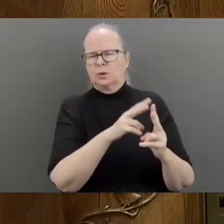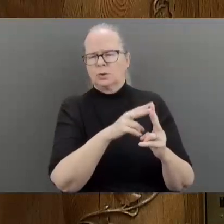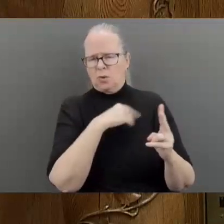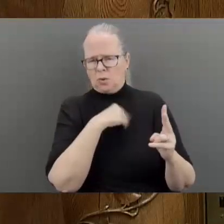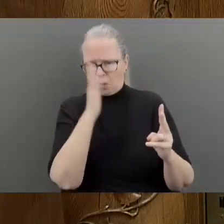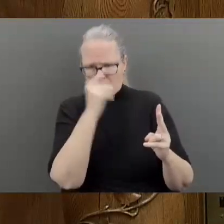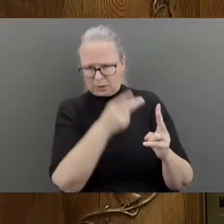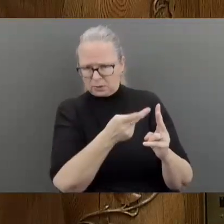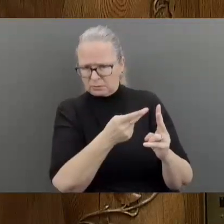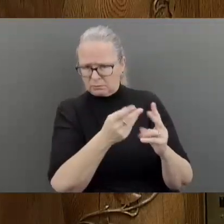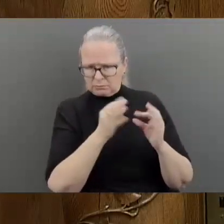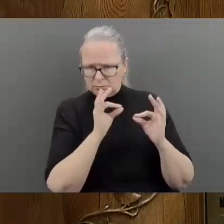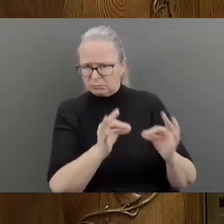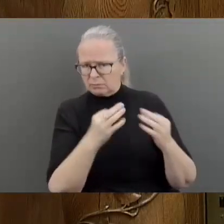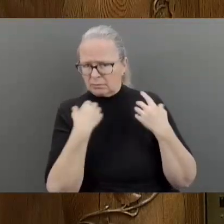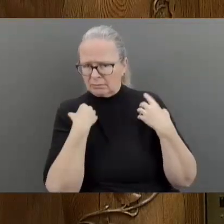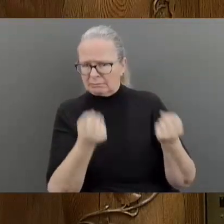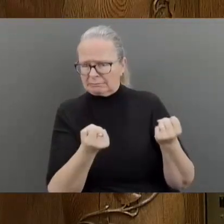Member for Surrey Panorama.